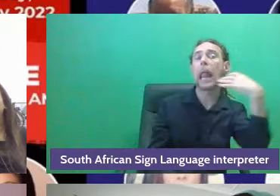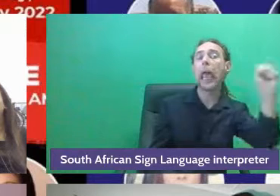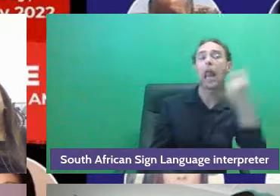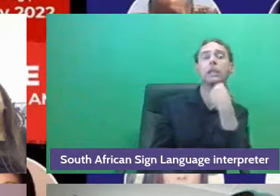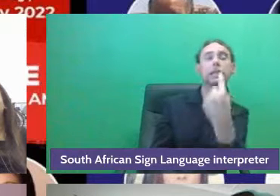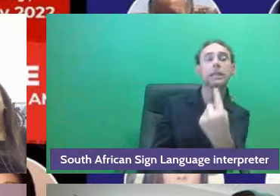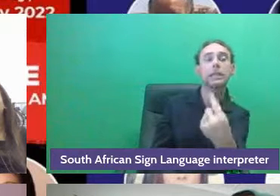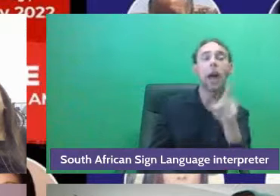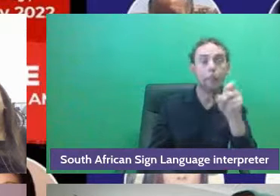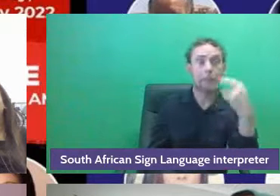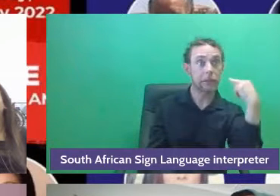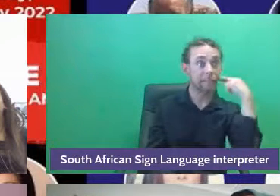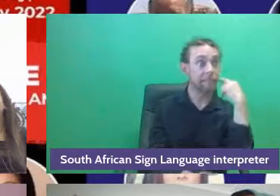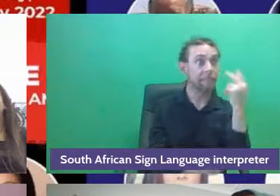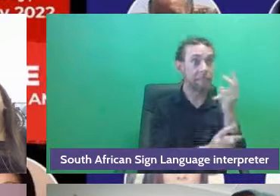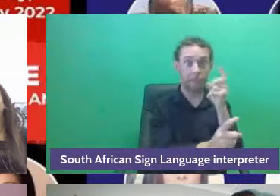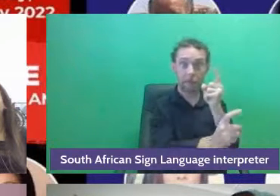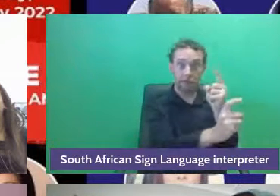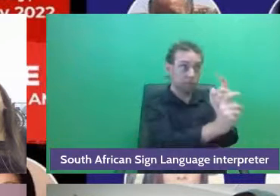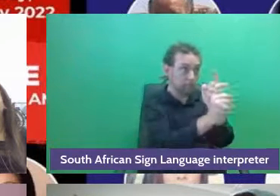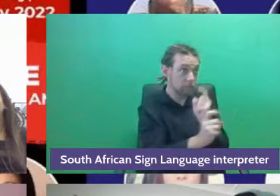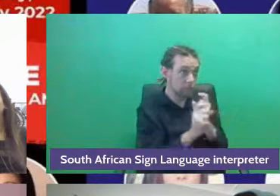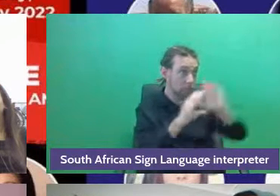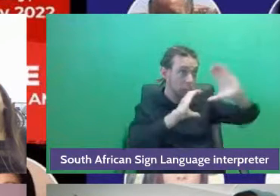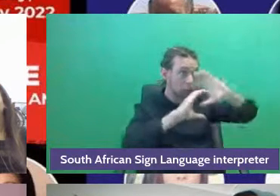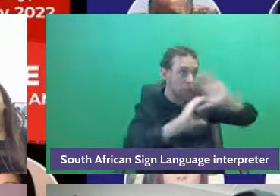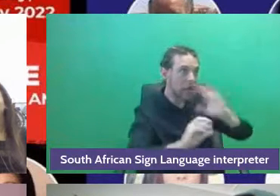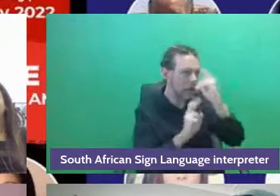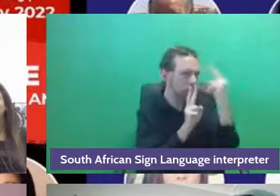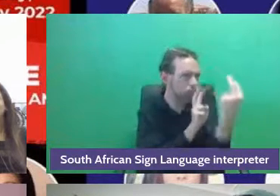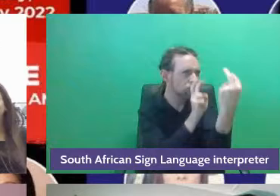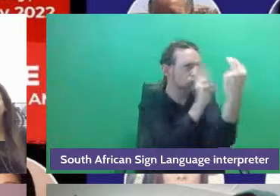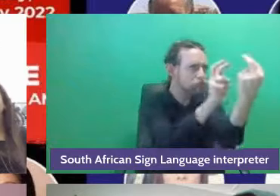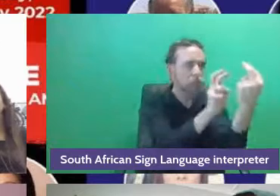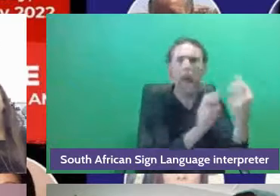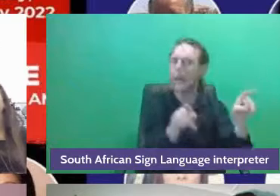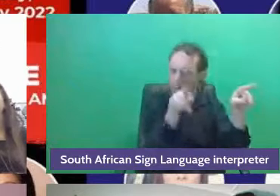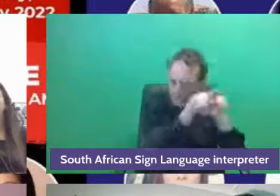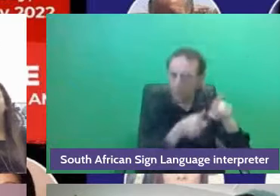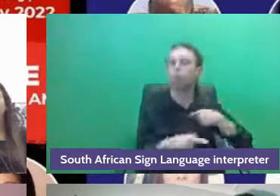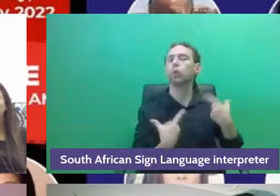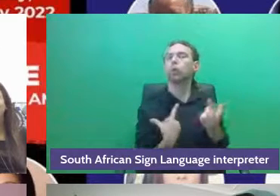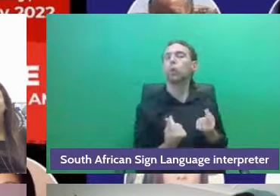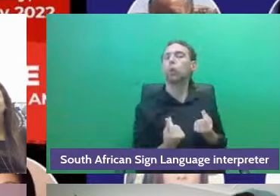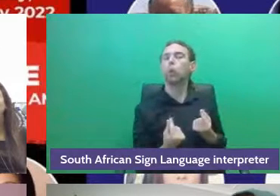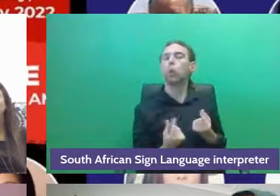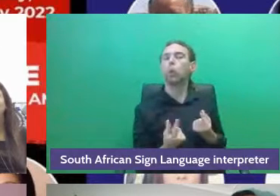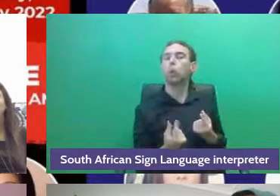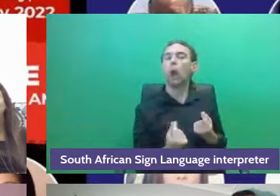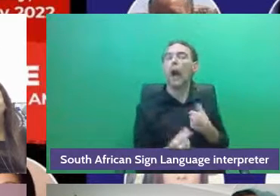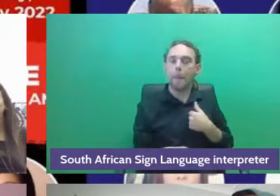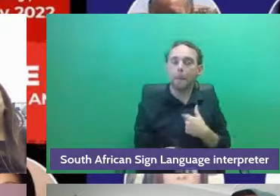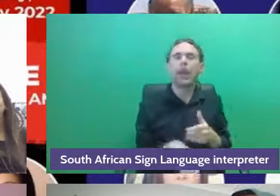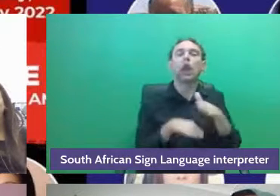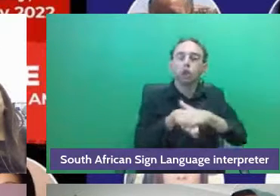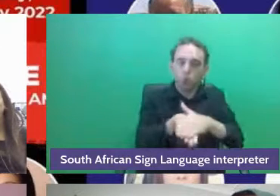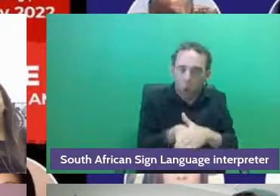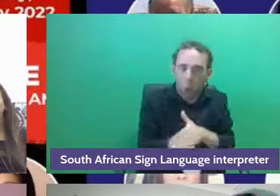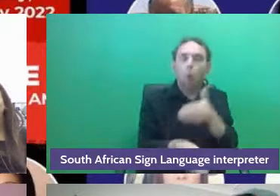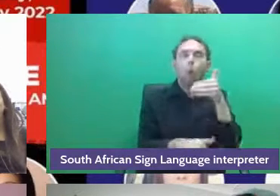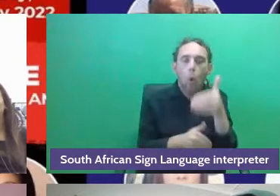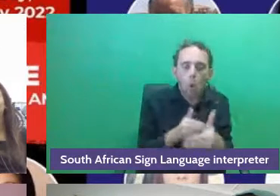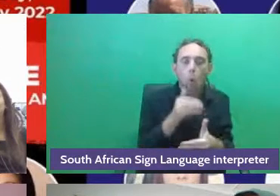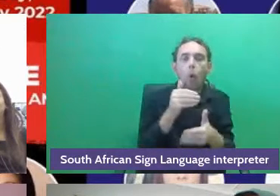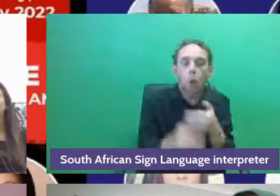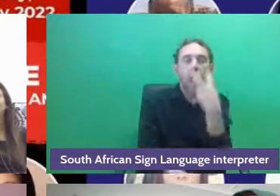deaf, look at them straight so they can understand what you're saying. Be slow in terms of speaking. Don't speak fast where they're unable to read your